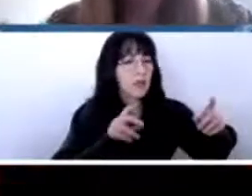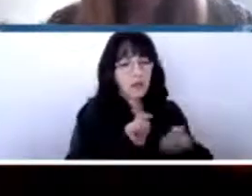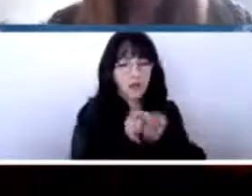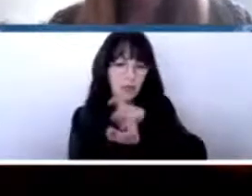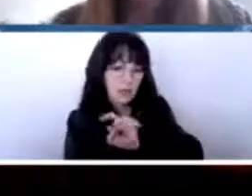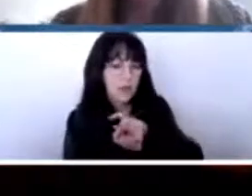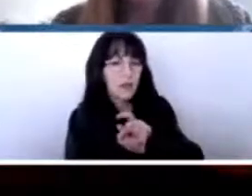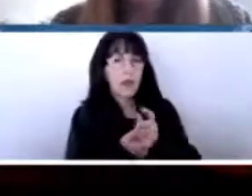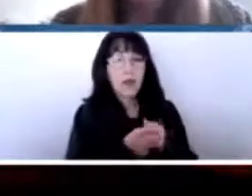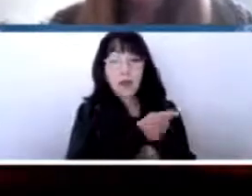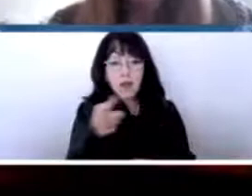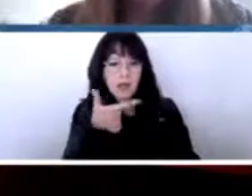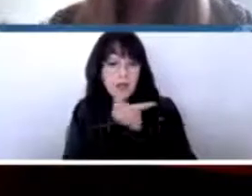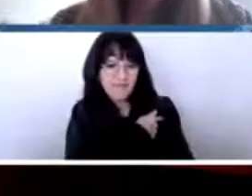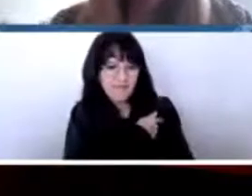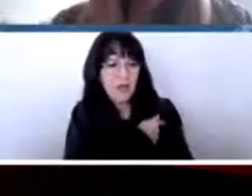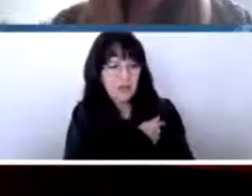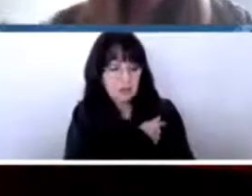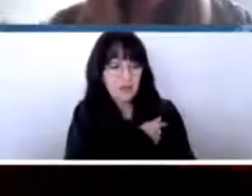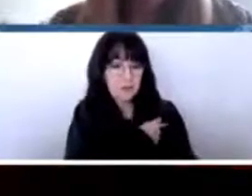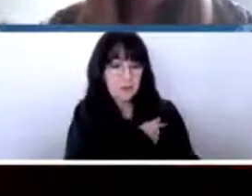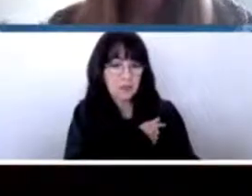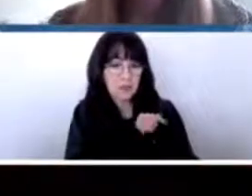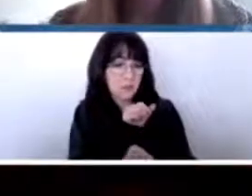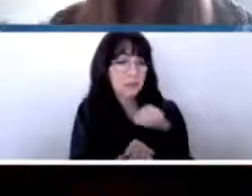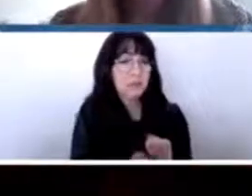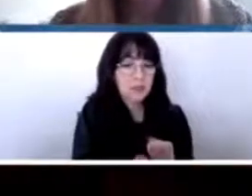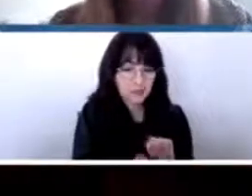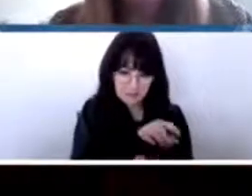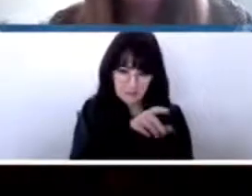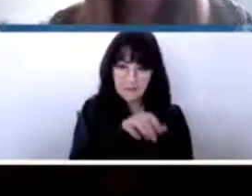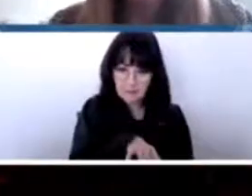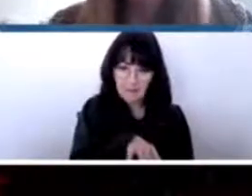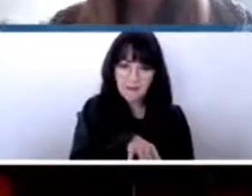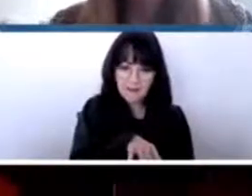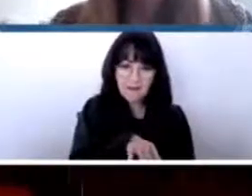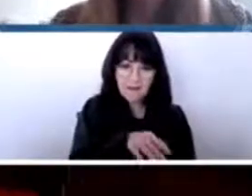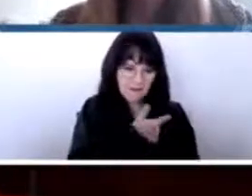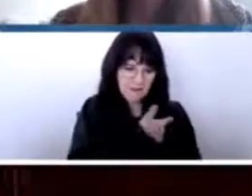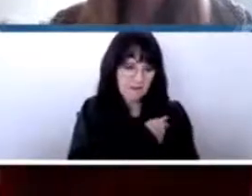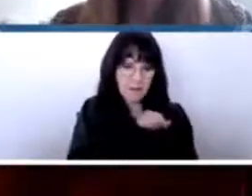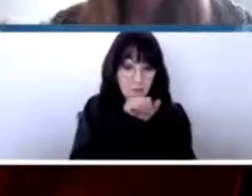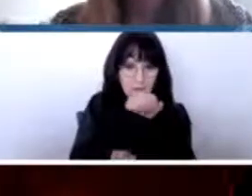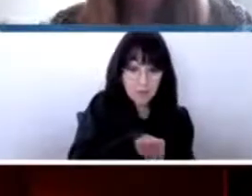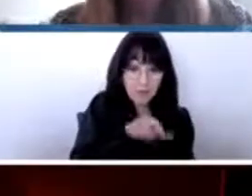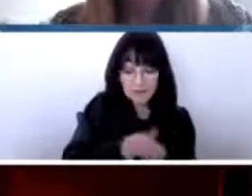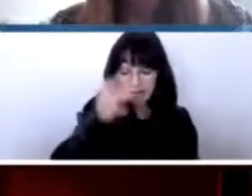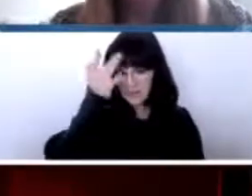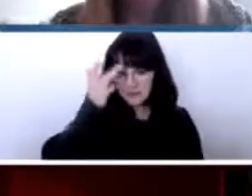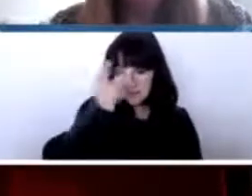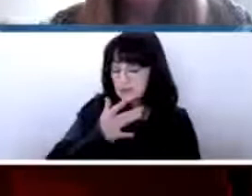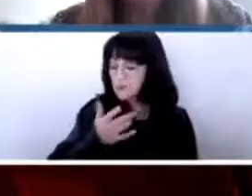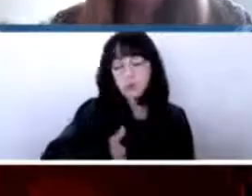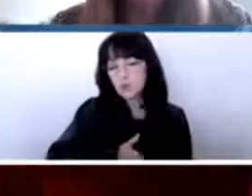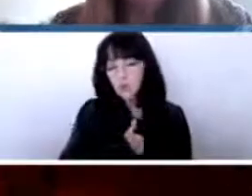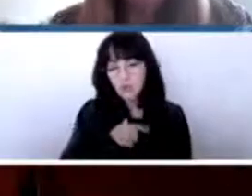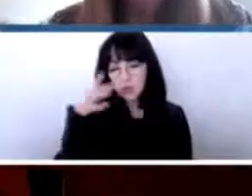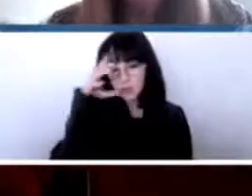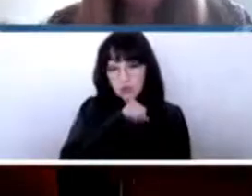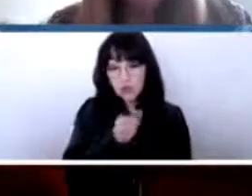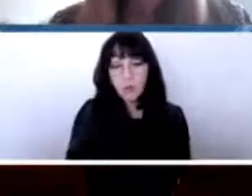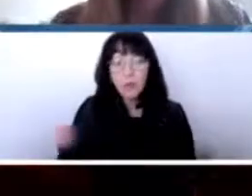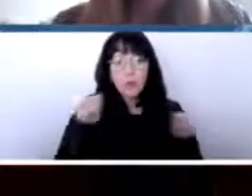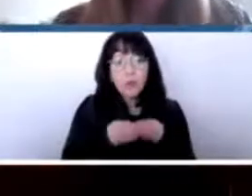vaccines or not. But what we do assume is that the more immunity that individuals